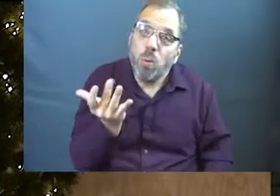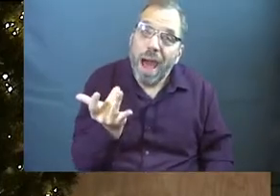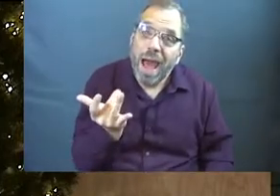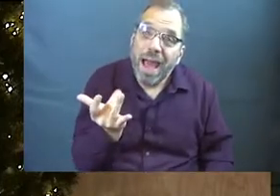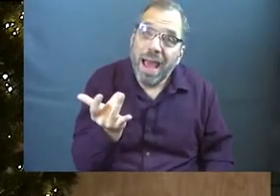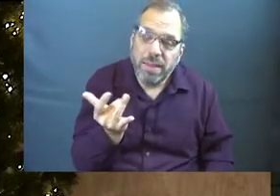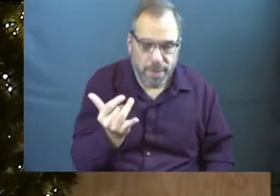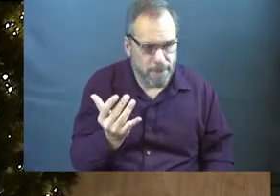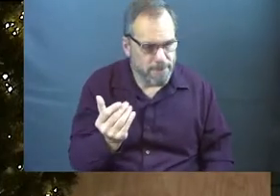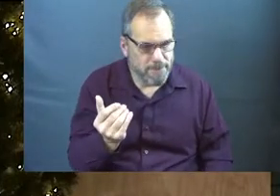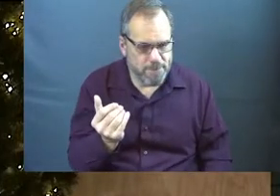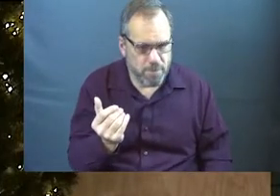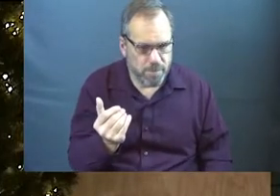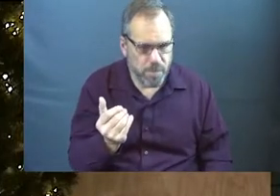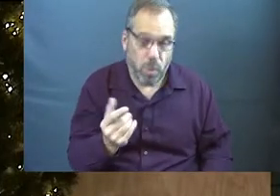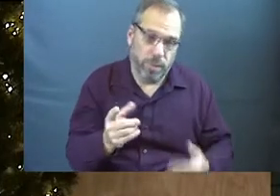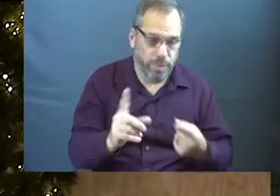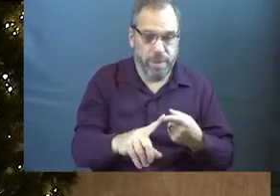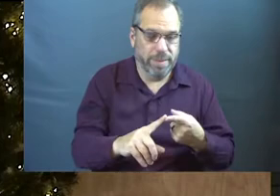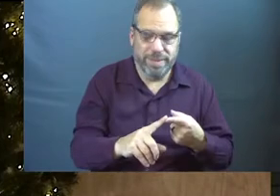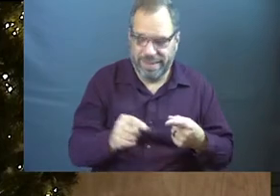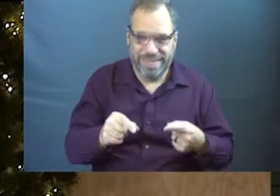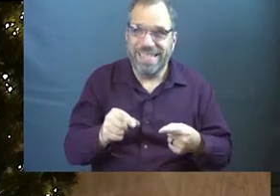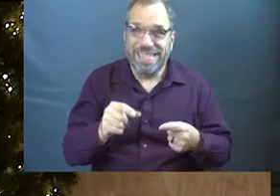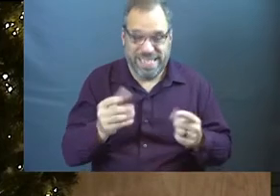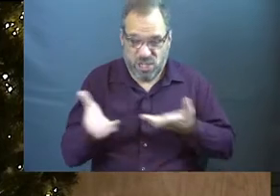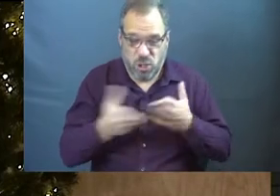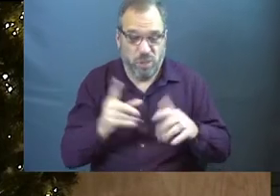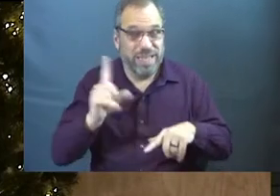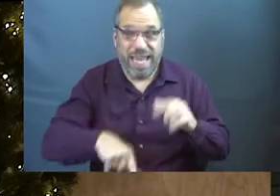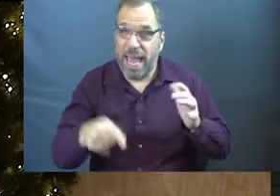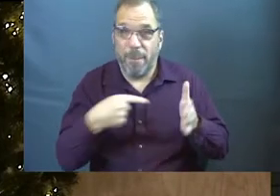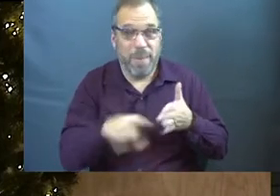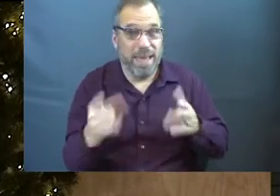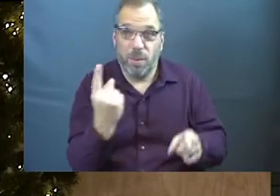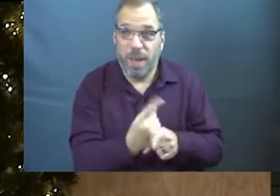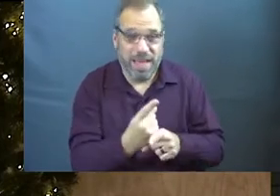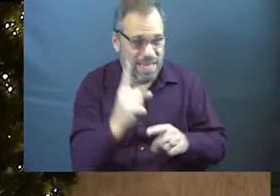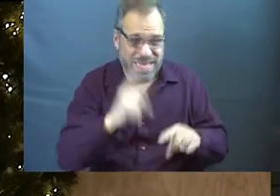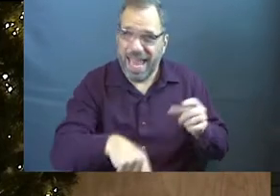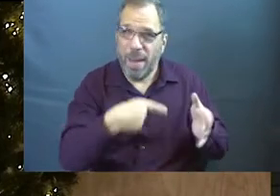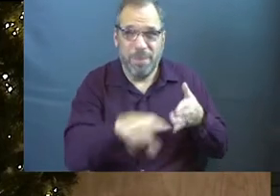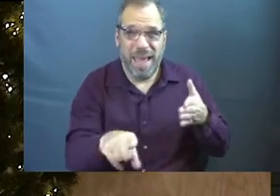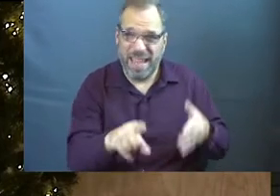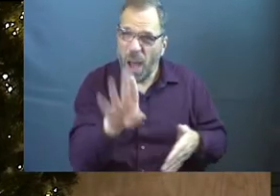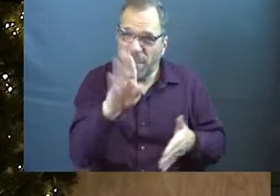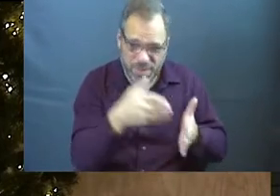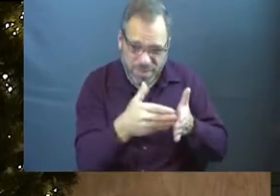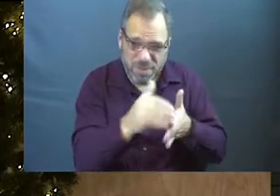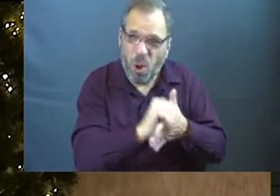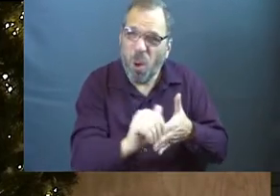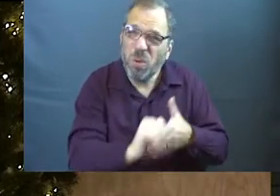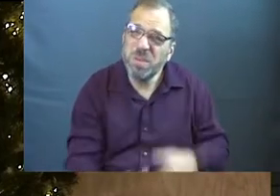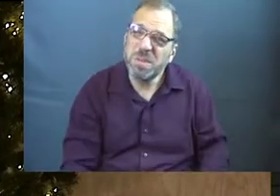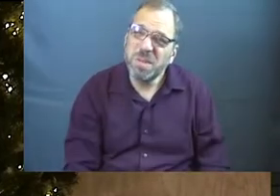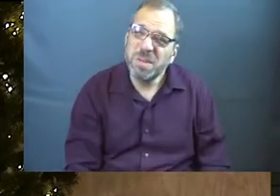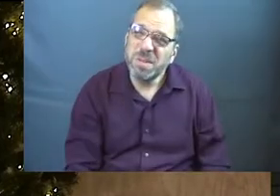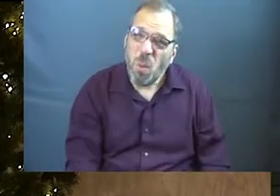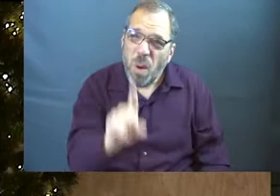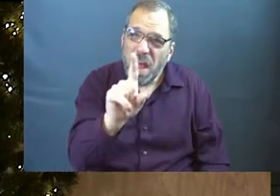because number one, he can't pay it back, right? Yes? He can't pay it back. $1 billion?